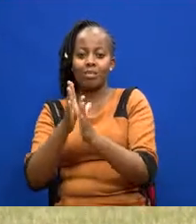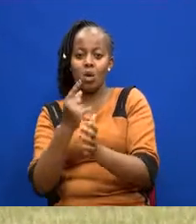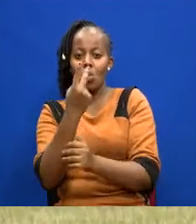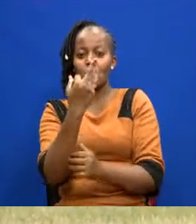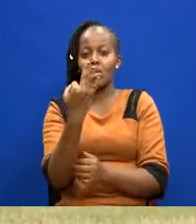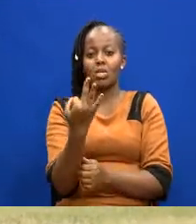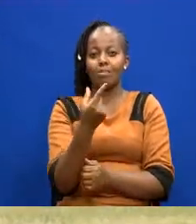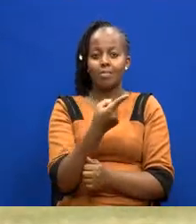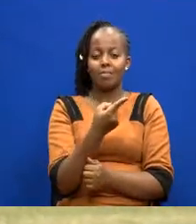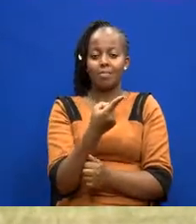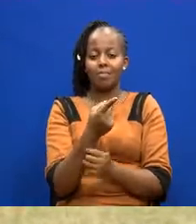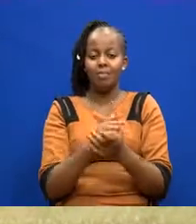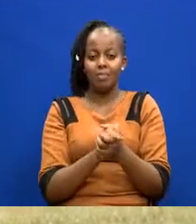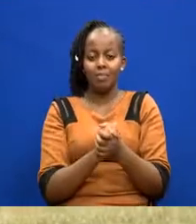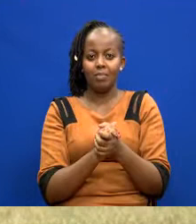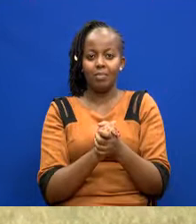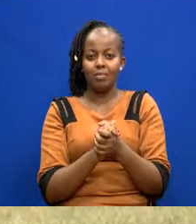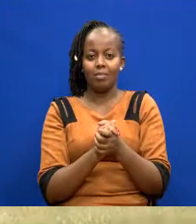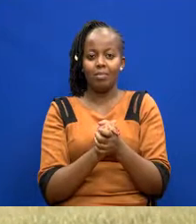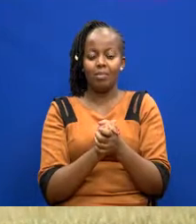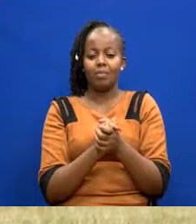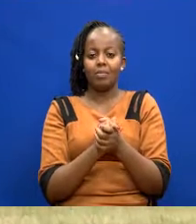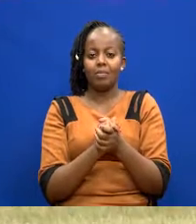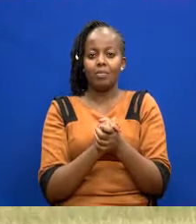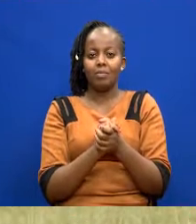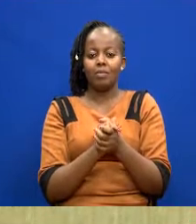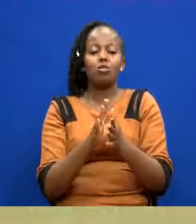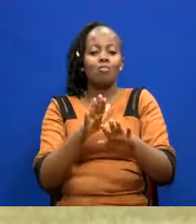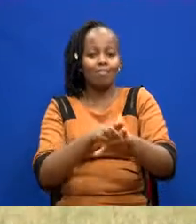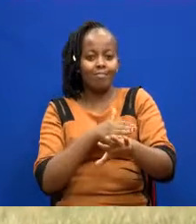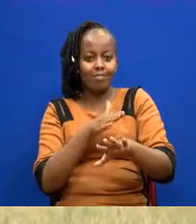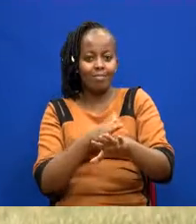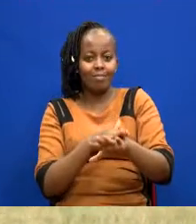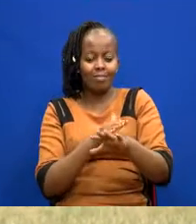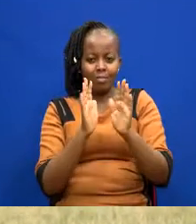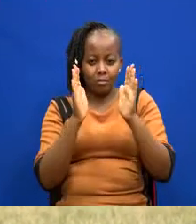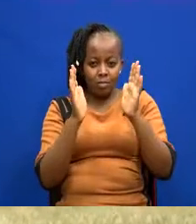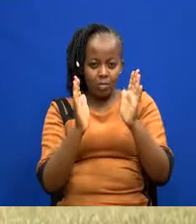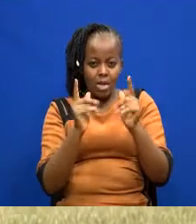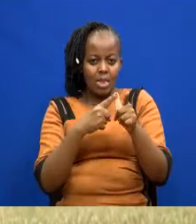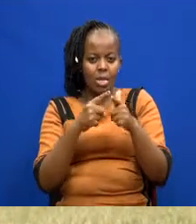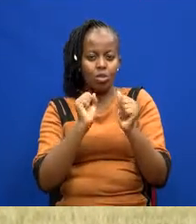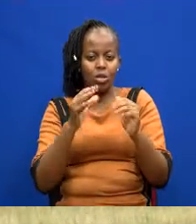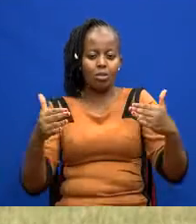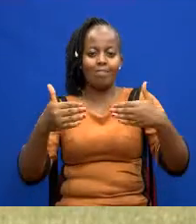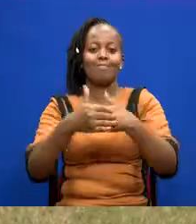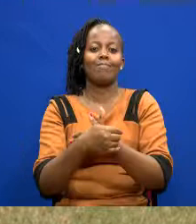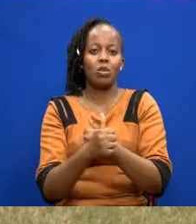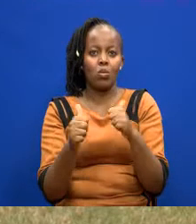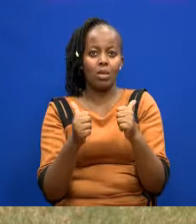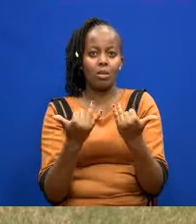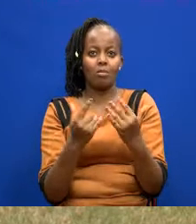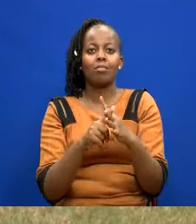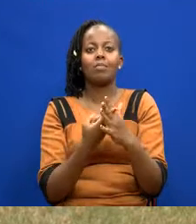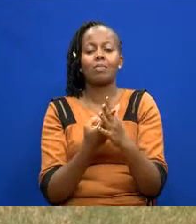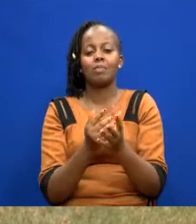You're going on the opposite side. Vince, you're coming on this side. You're the tackler. Slowly, time it, and smashing down.